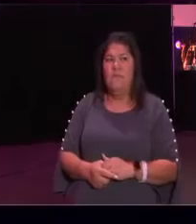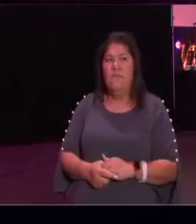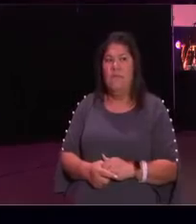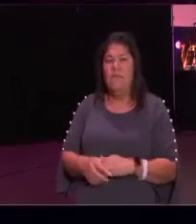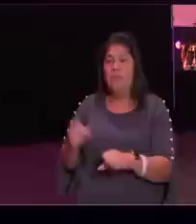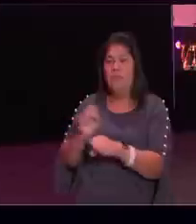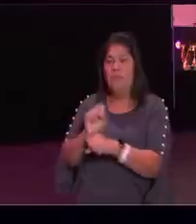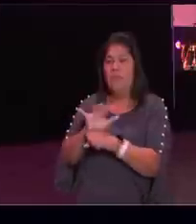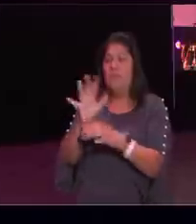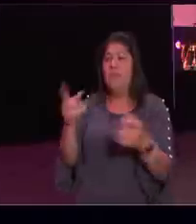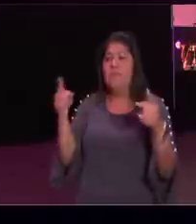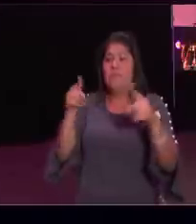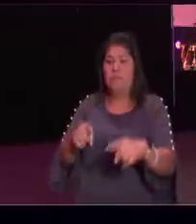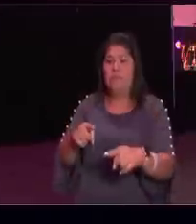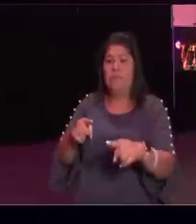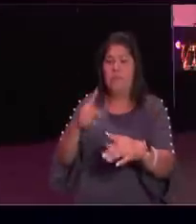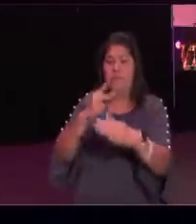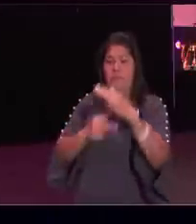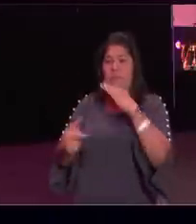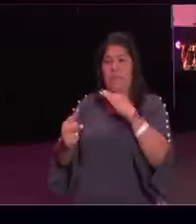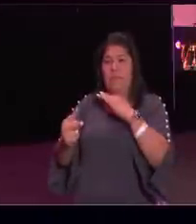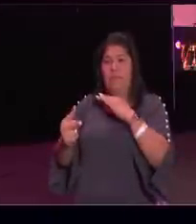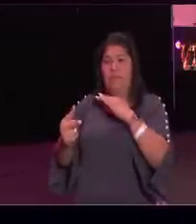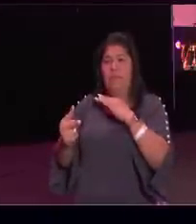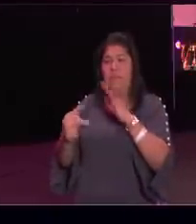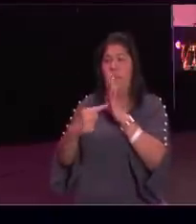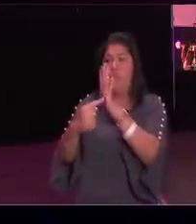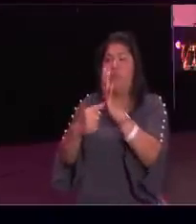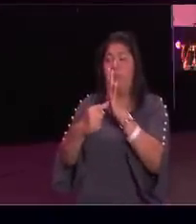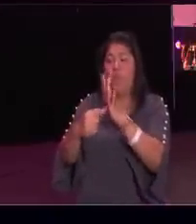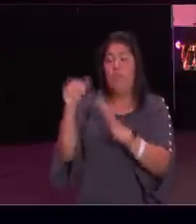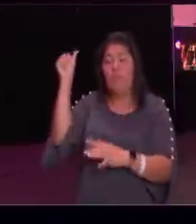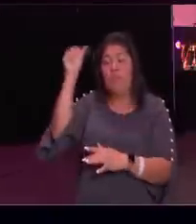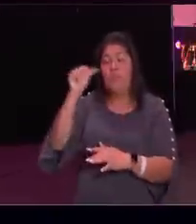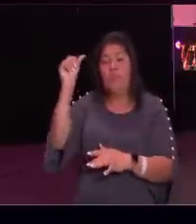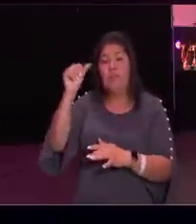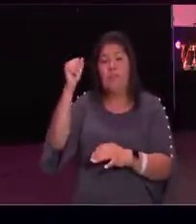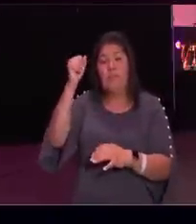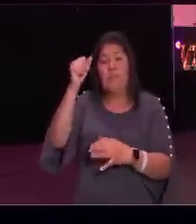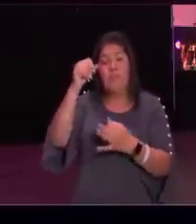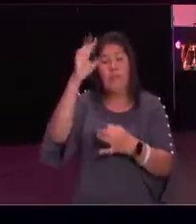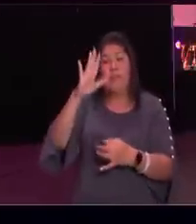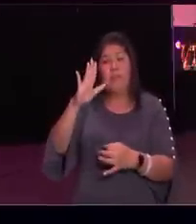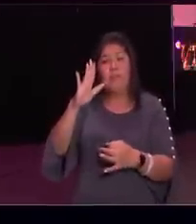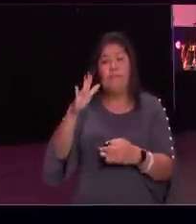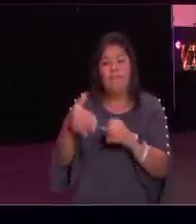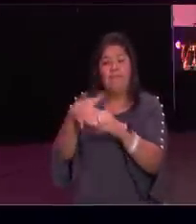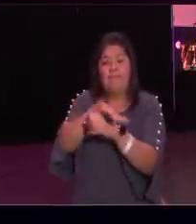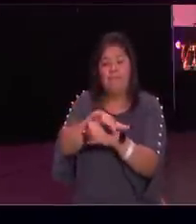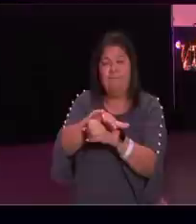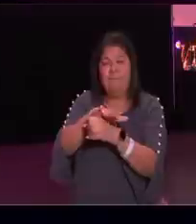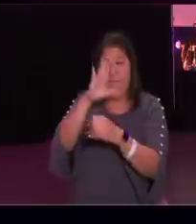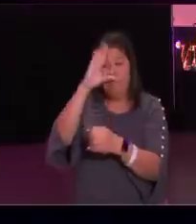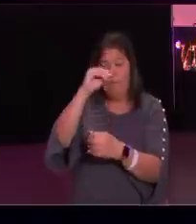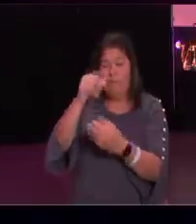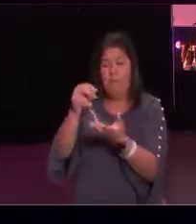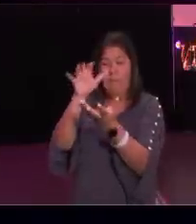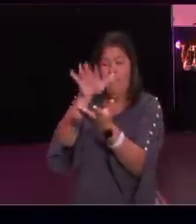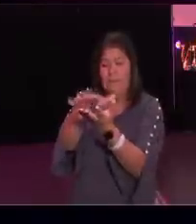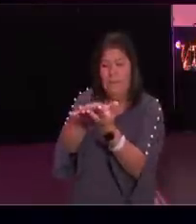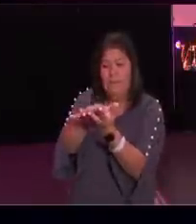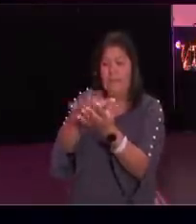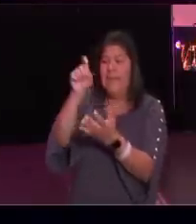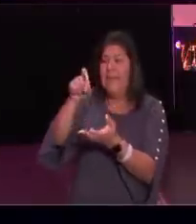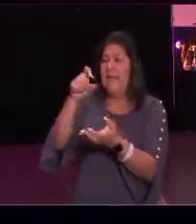The miracle happened when the prophet, who symbolizes the anointing of the Spirit of God, covered the child. We